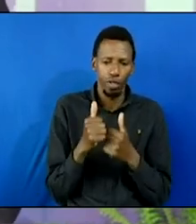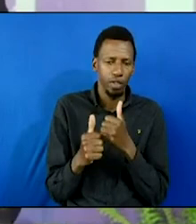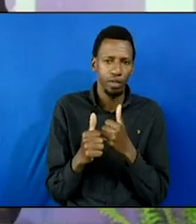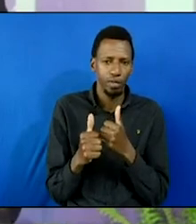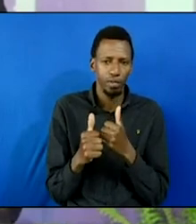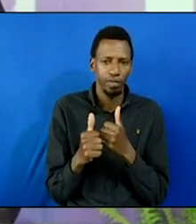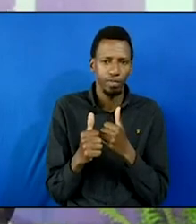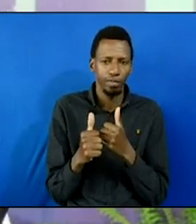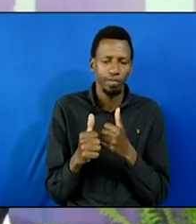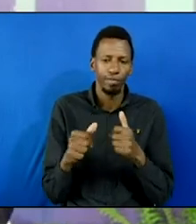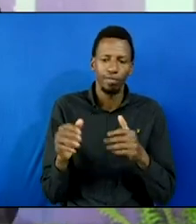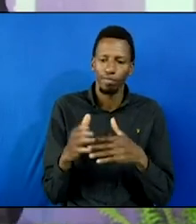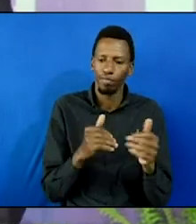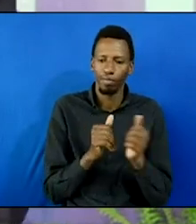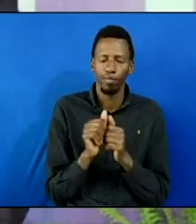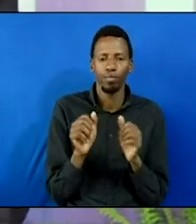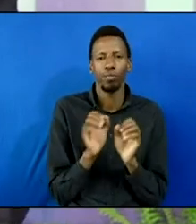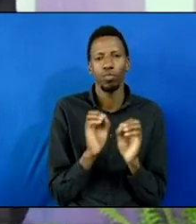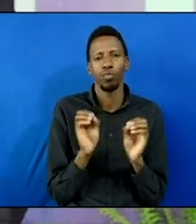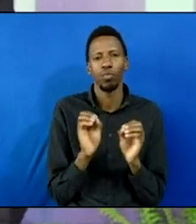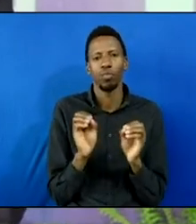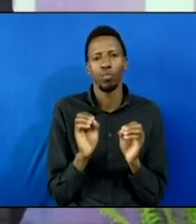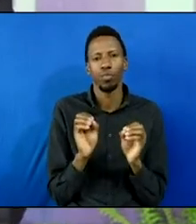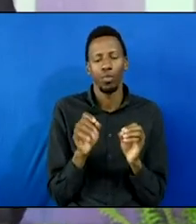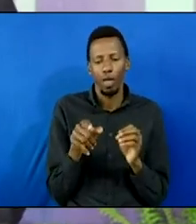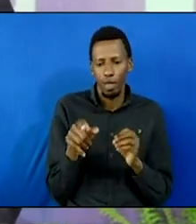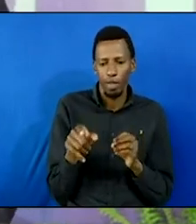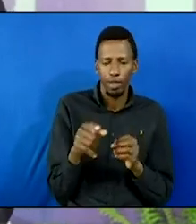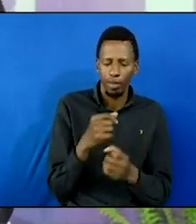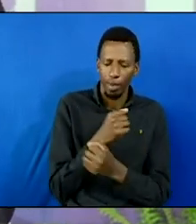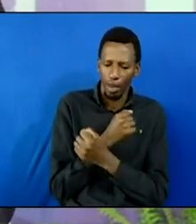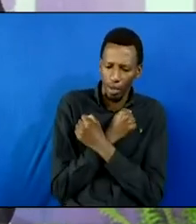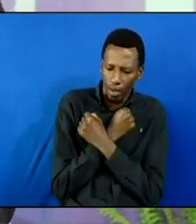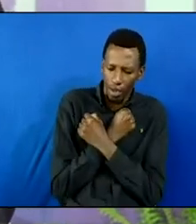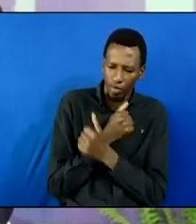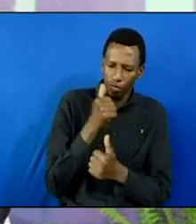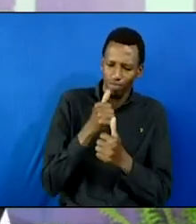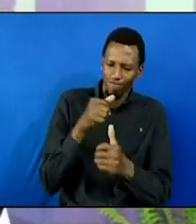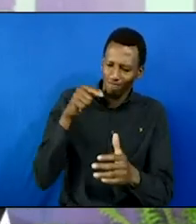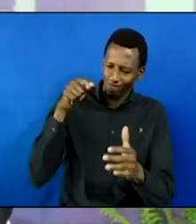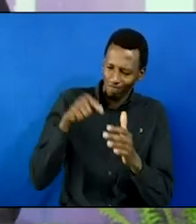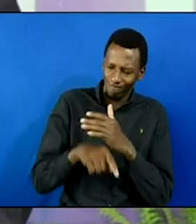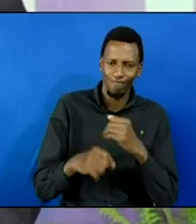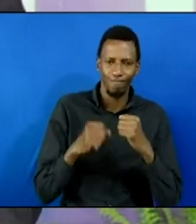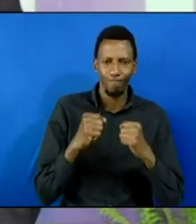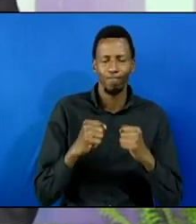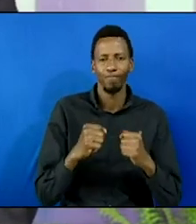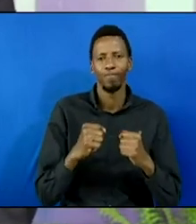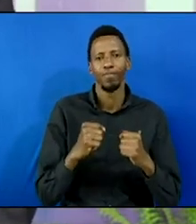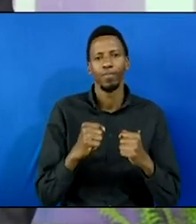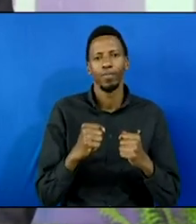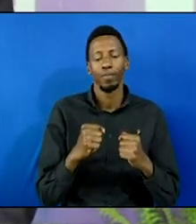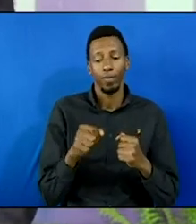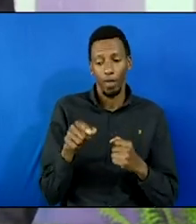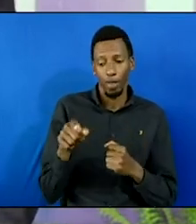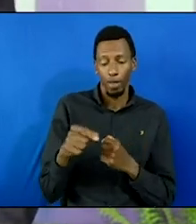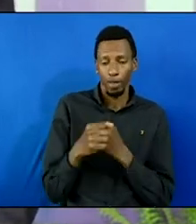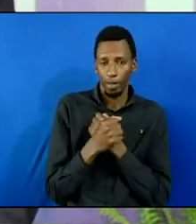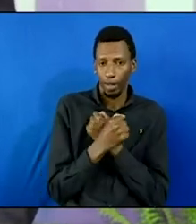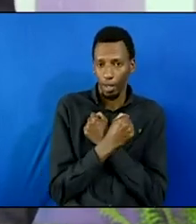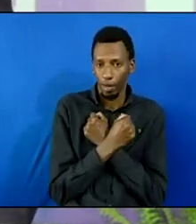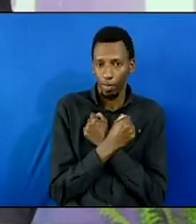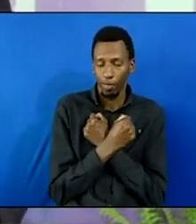immutable. Had this love that was relentless. And such a love